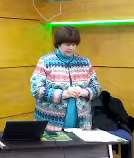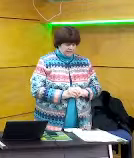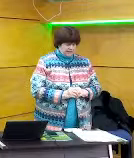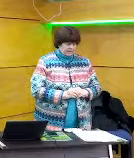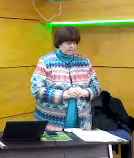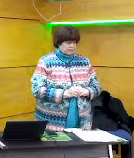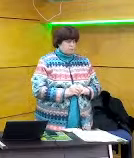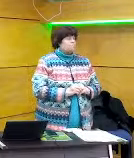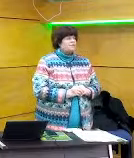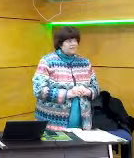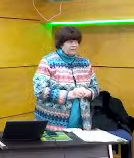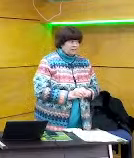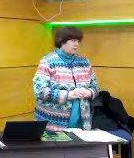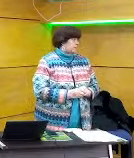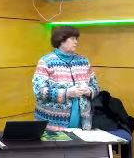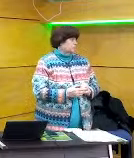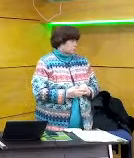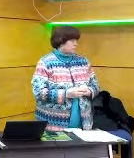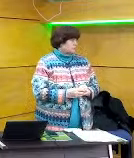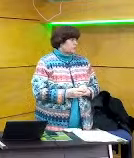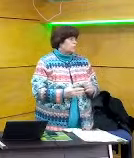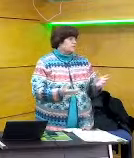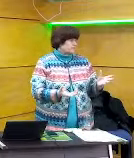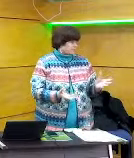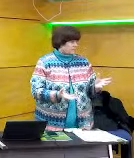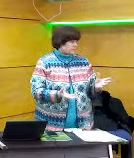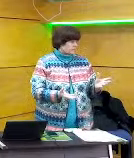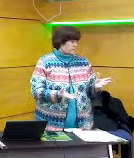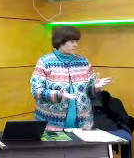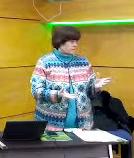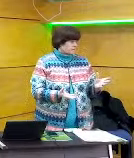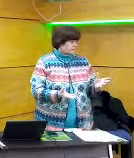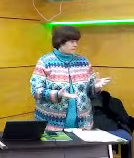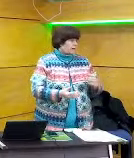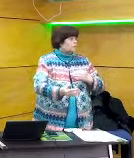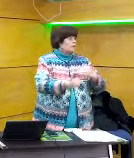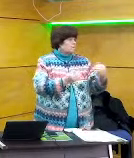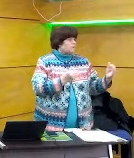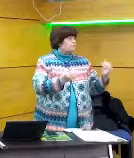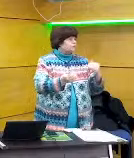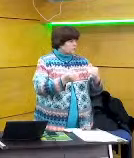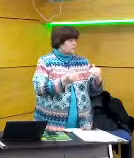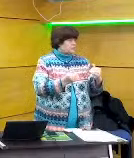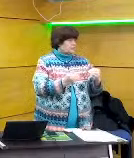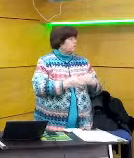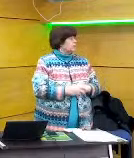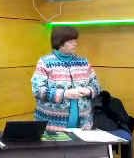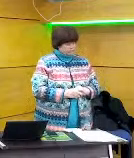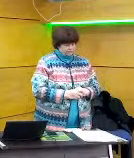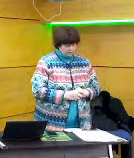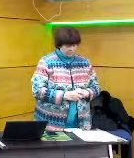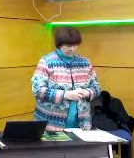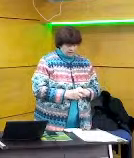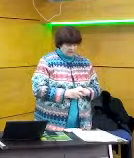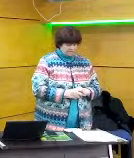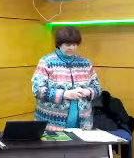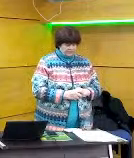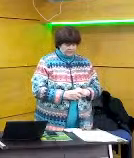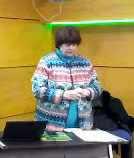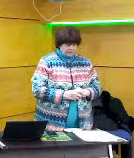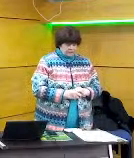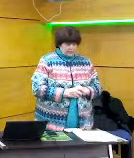language and the meaning of the words or the sentences. That will come in the first year of their